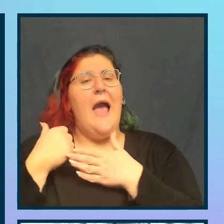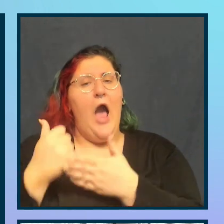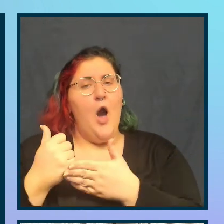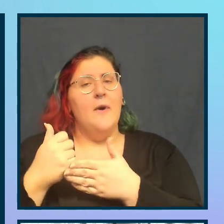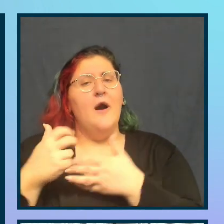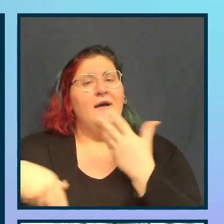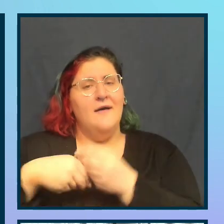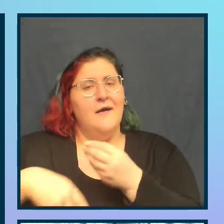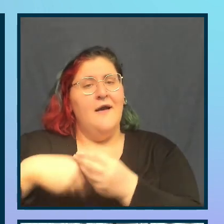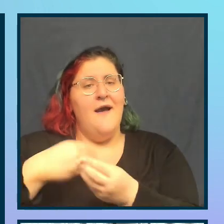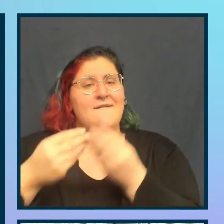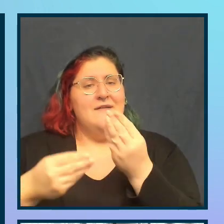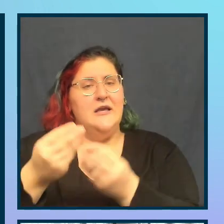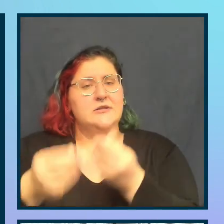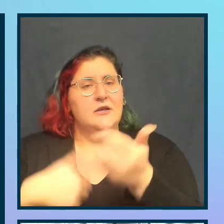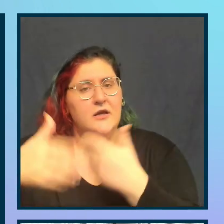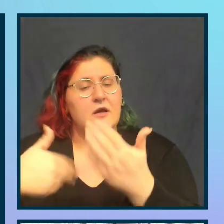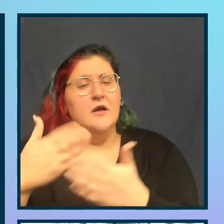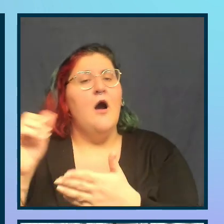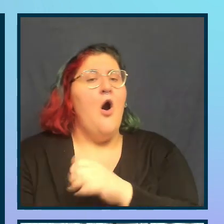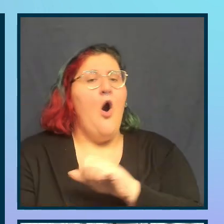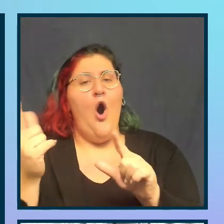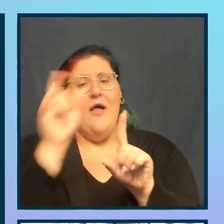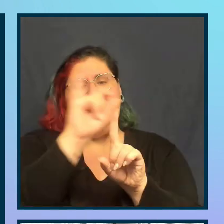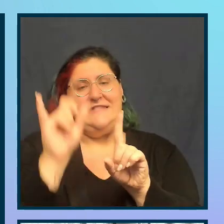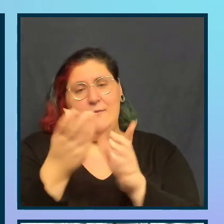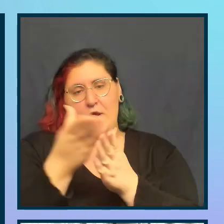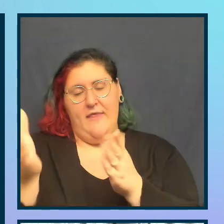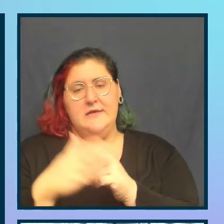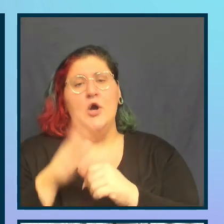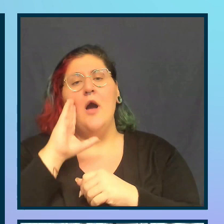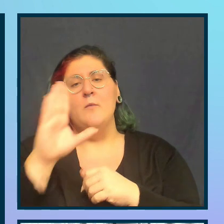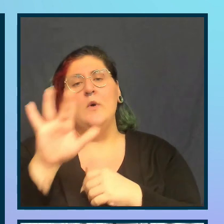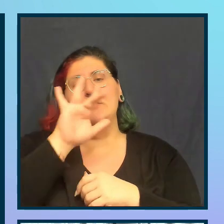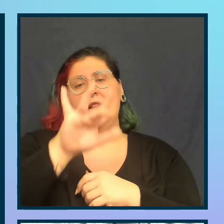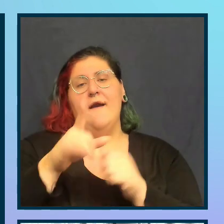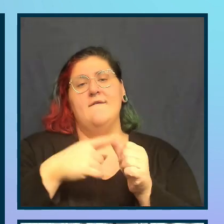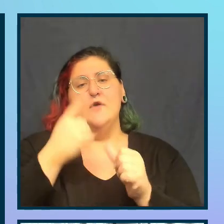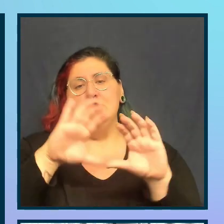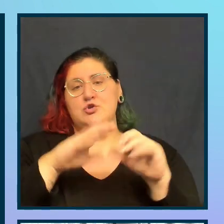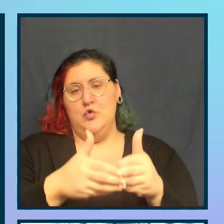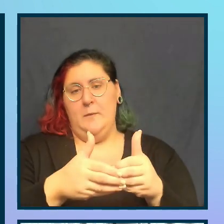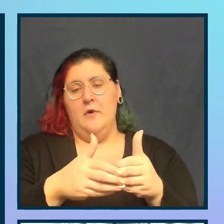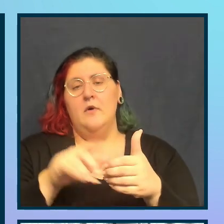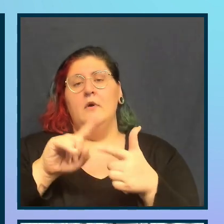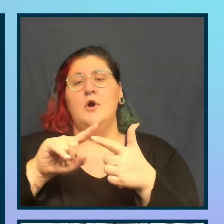two, I'm going to select the first element. And then for group three, I'm going to select the elements that we identified as missing earlier.